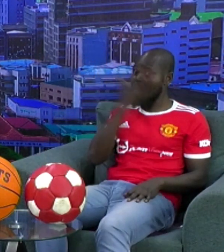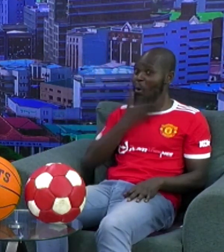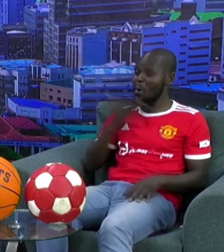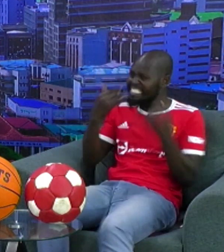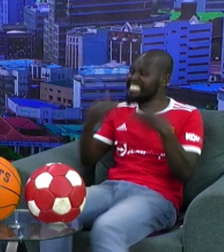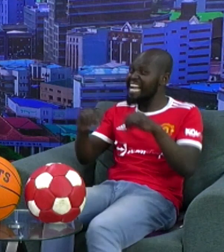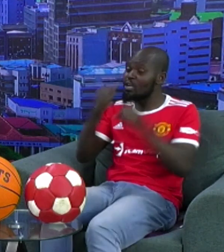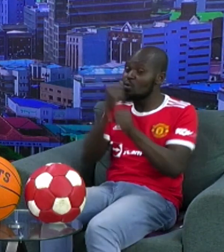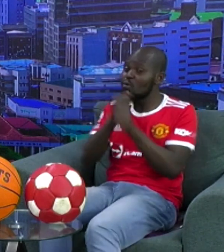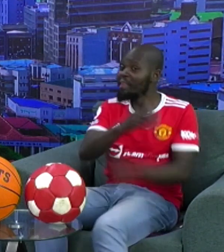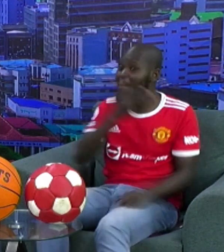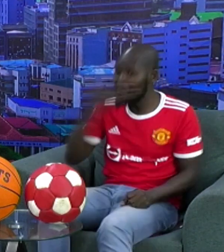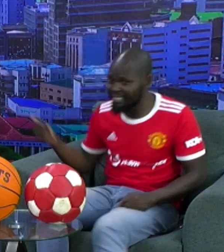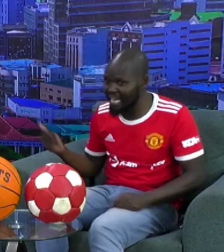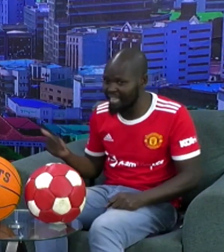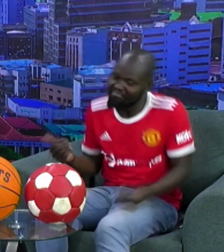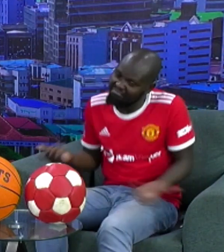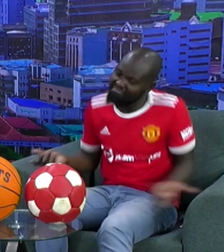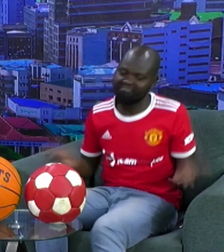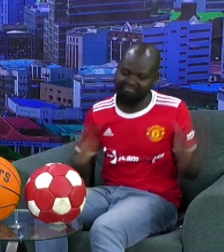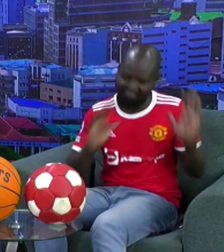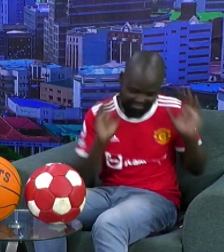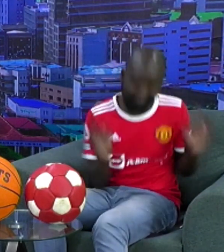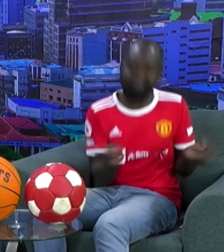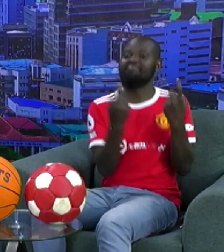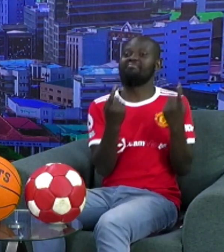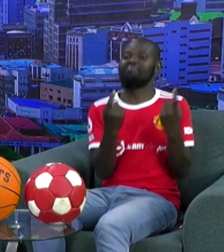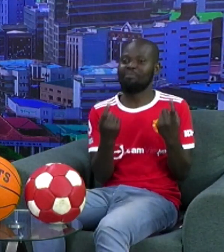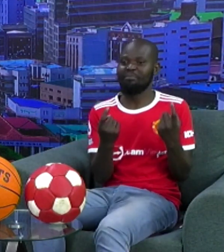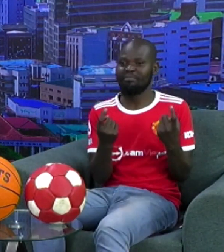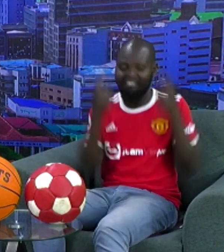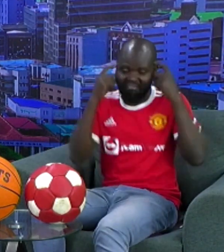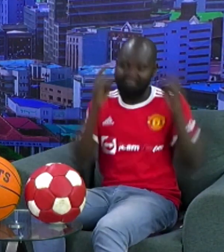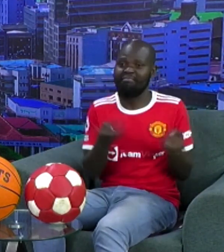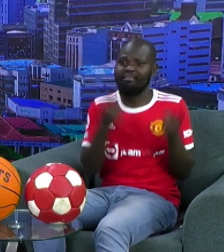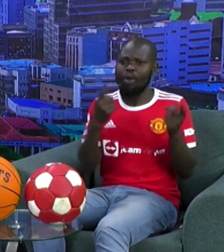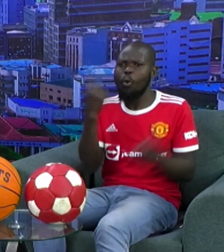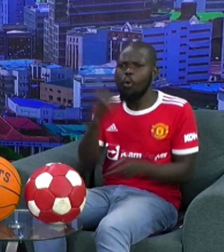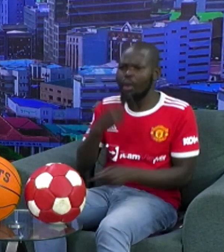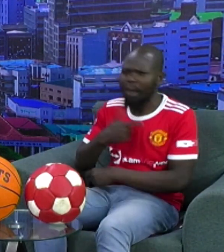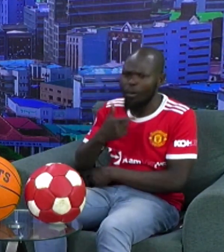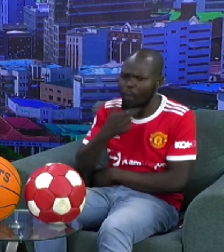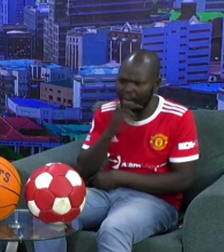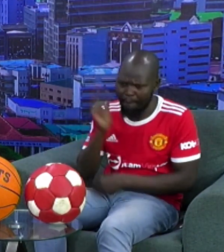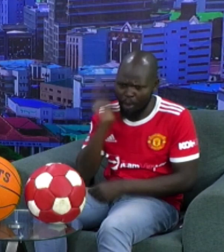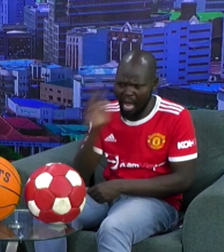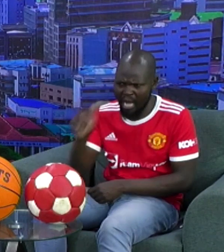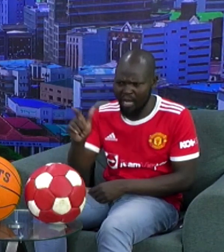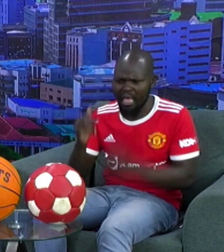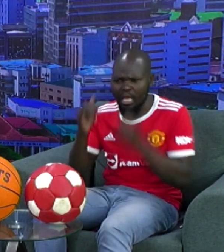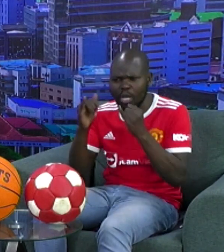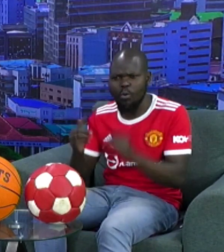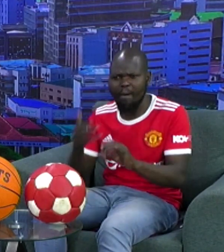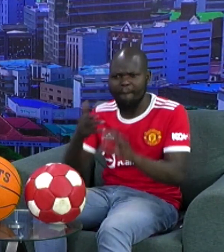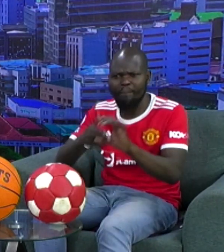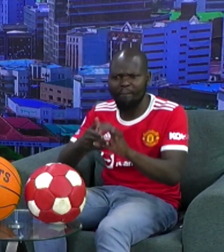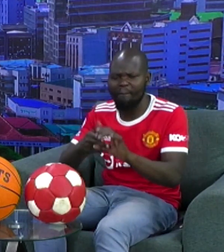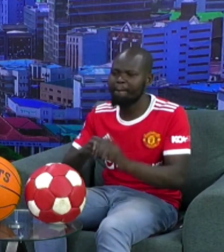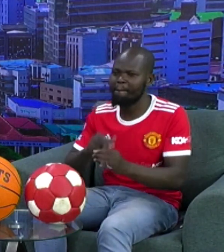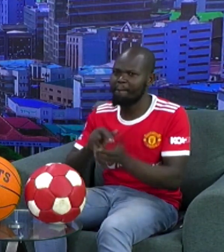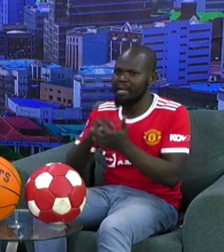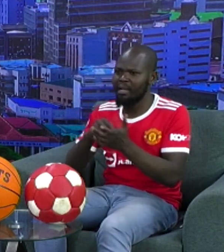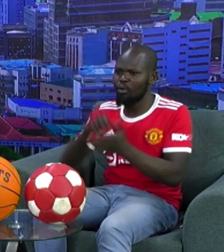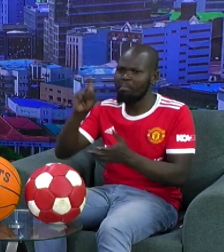KPL. If Bidco will be lucky, we will see. But I'm